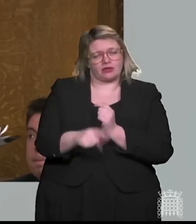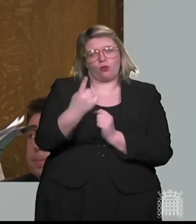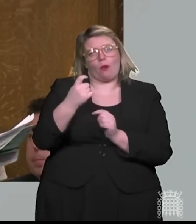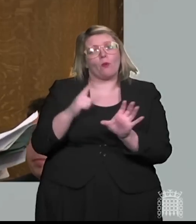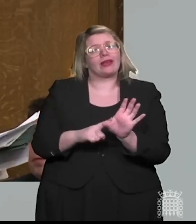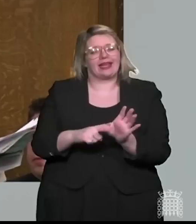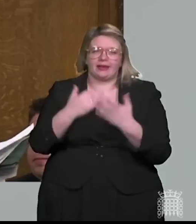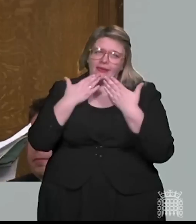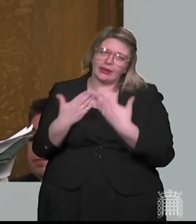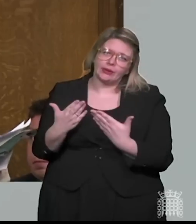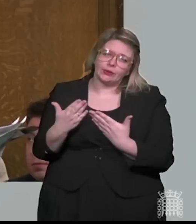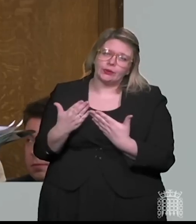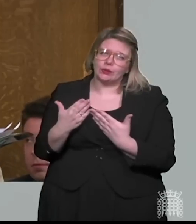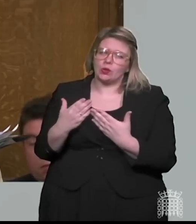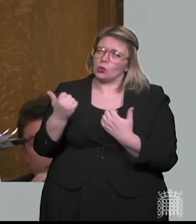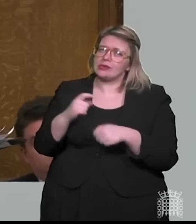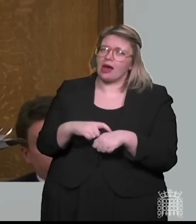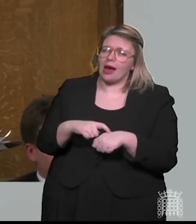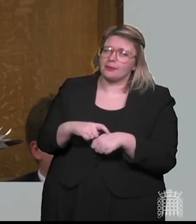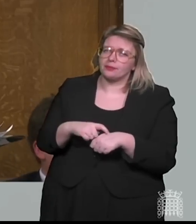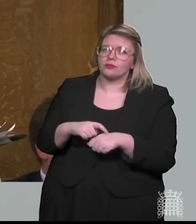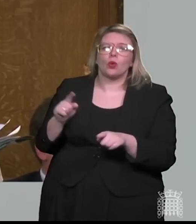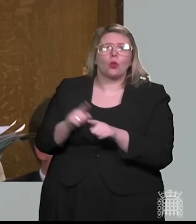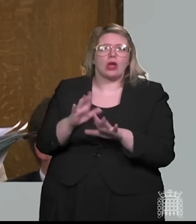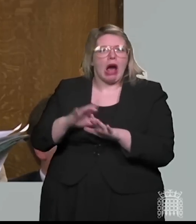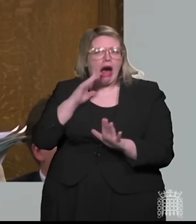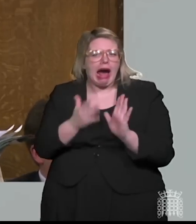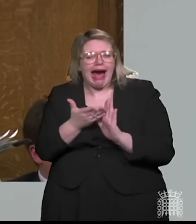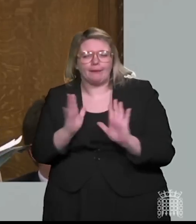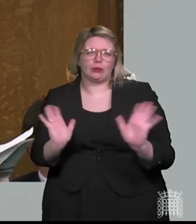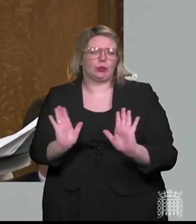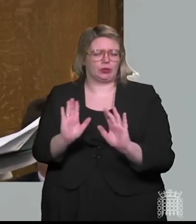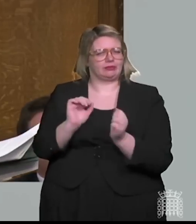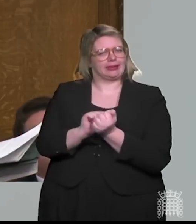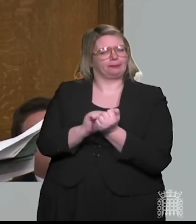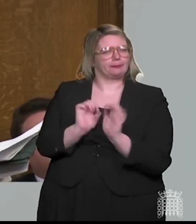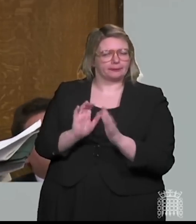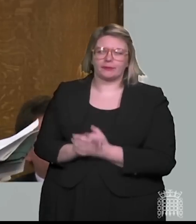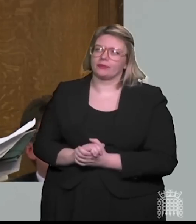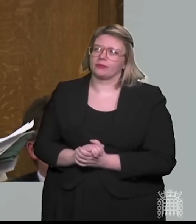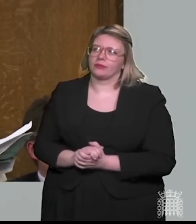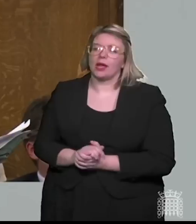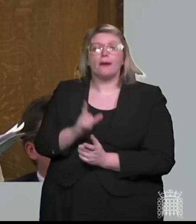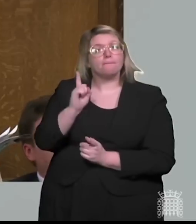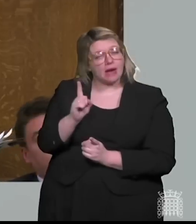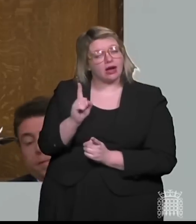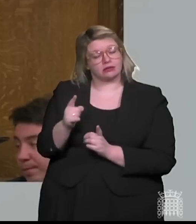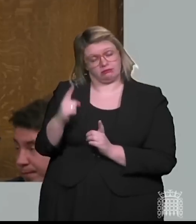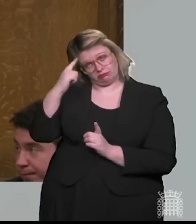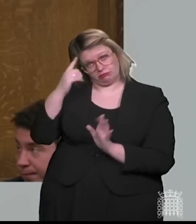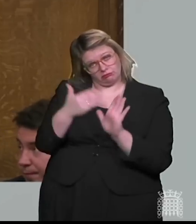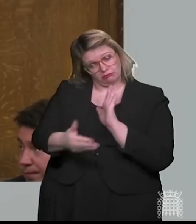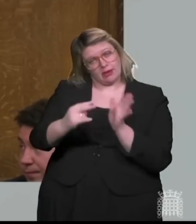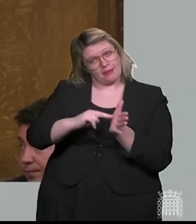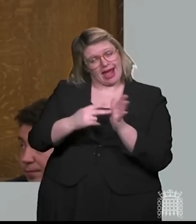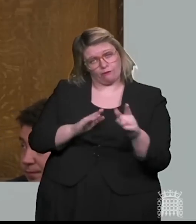year, and that once again the fiction has not been followed through into reality. But I do think we need to think long and hard